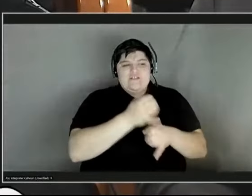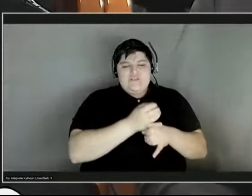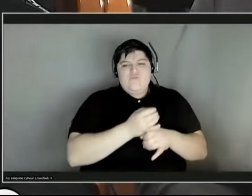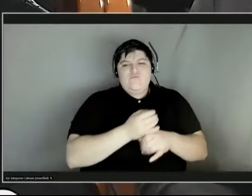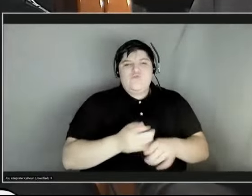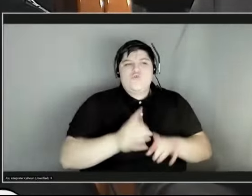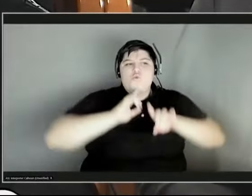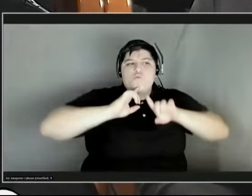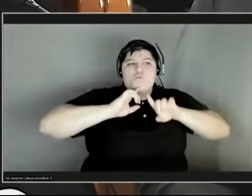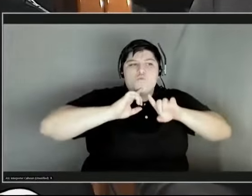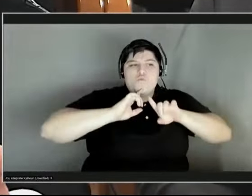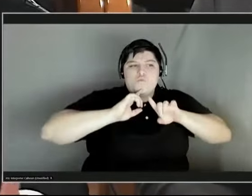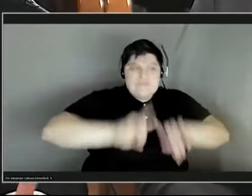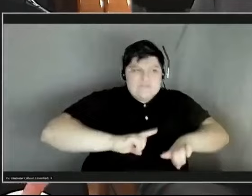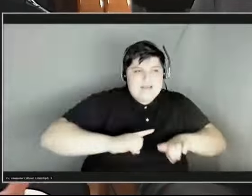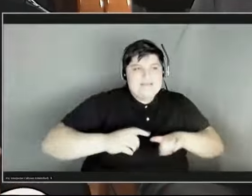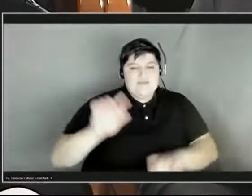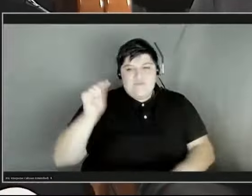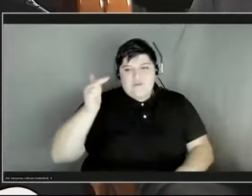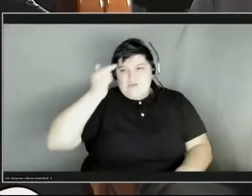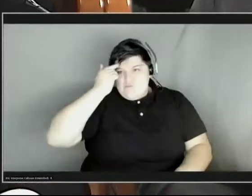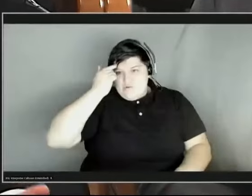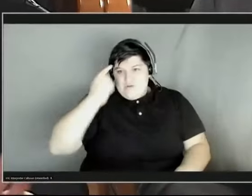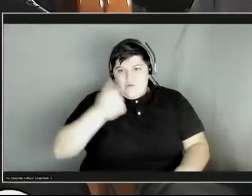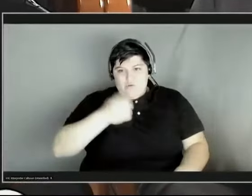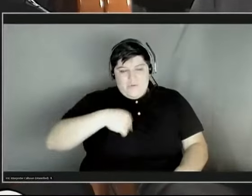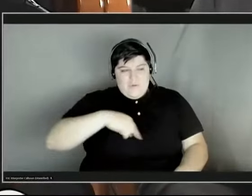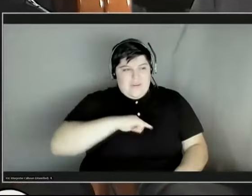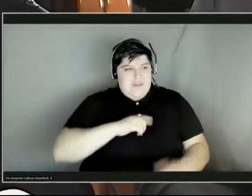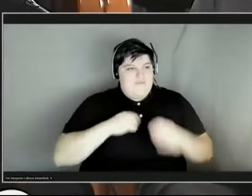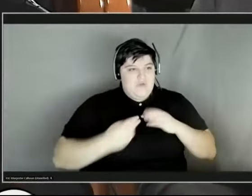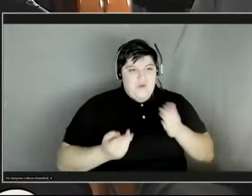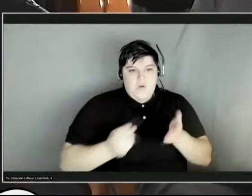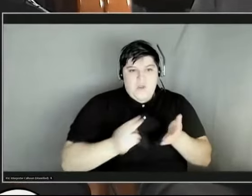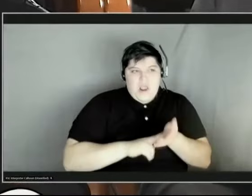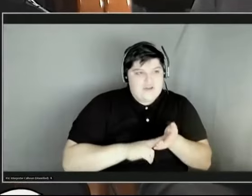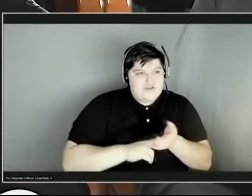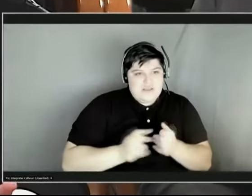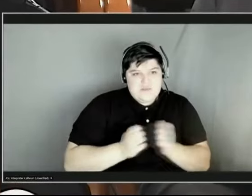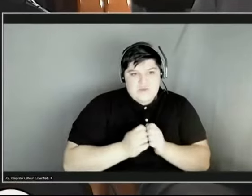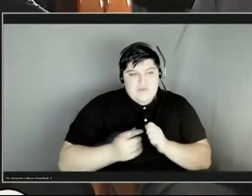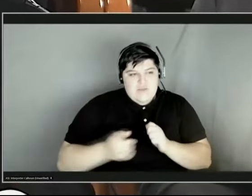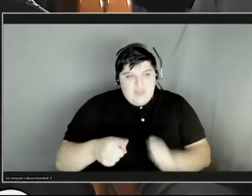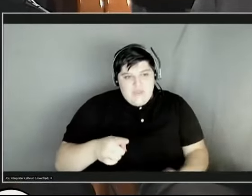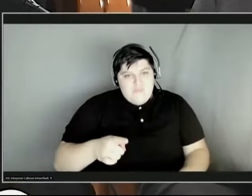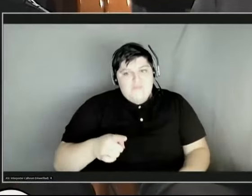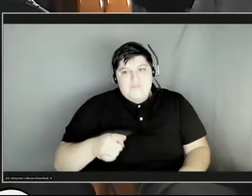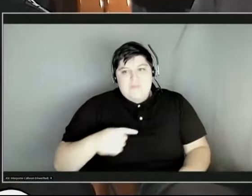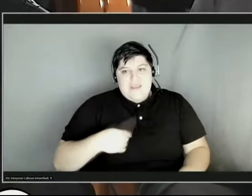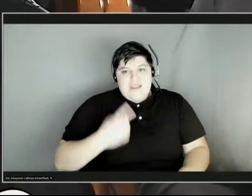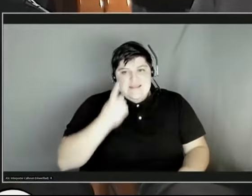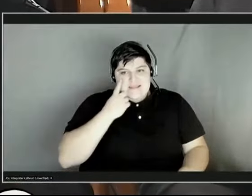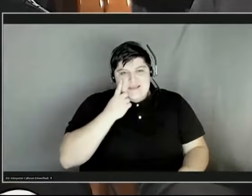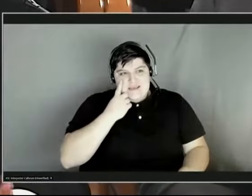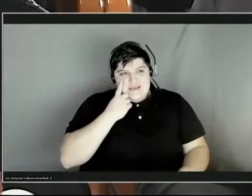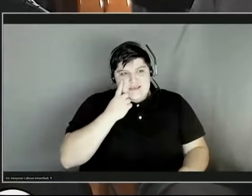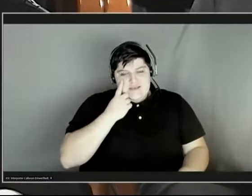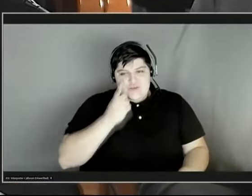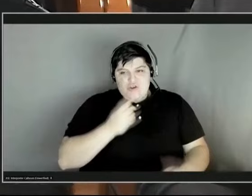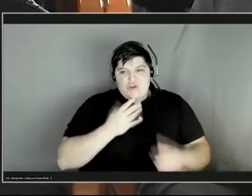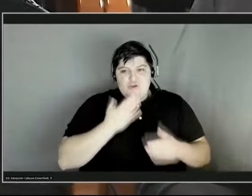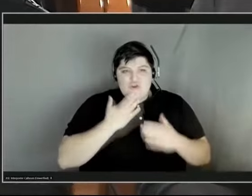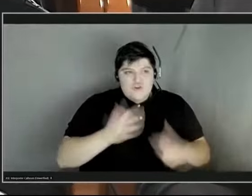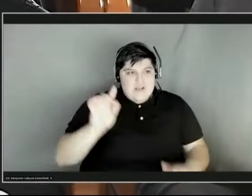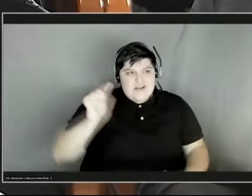Government. We don't have any, contracts with them or anything like that. I think they're sort of a good government, kind